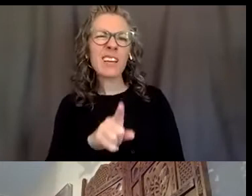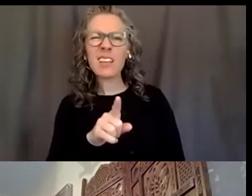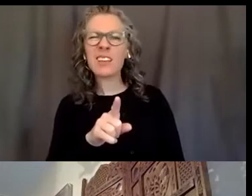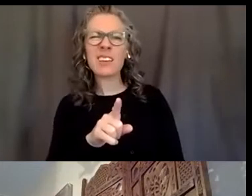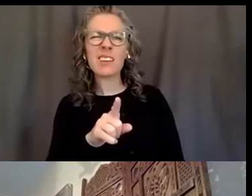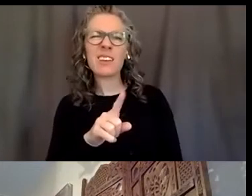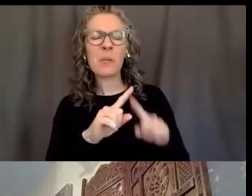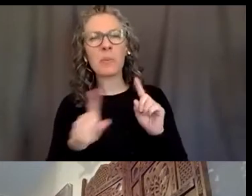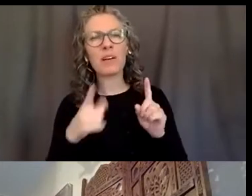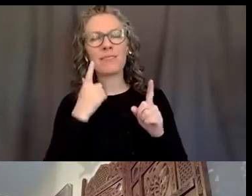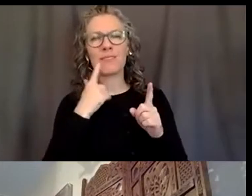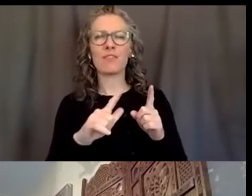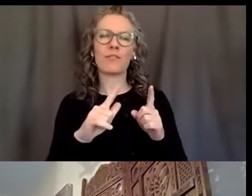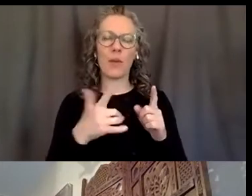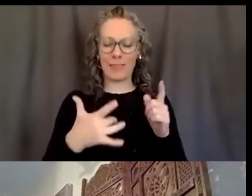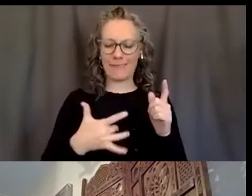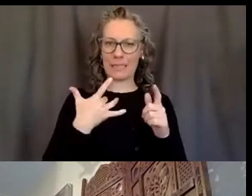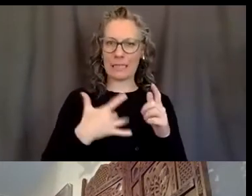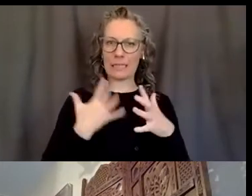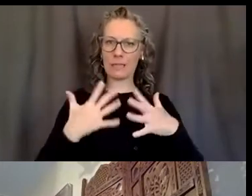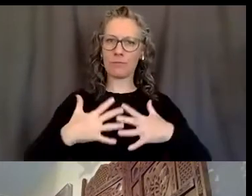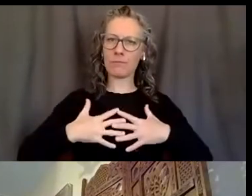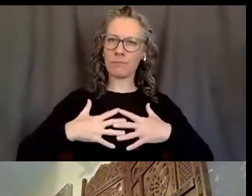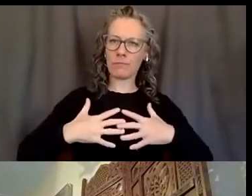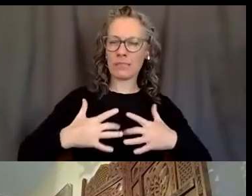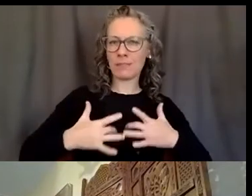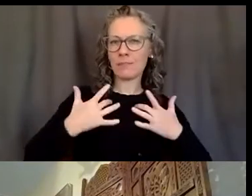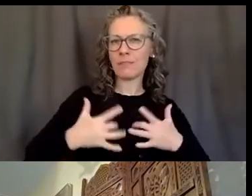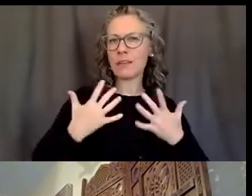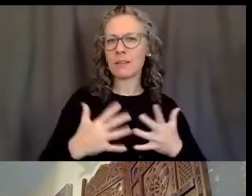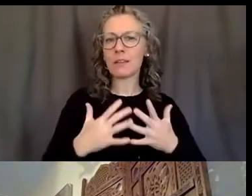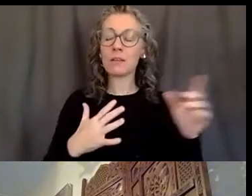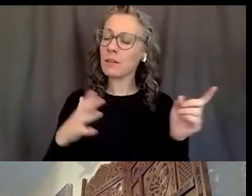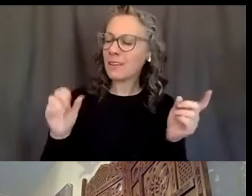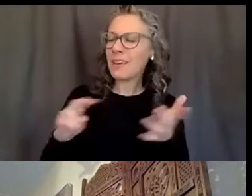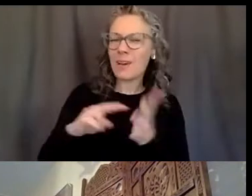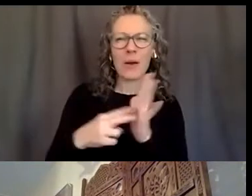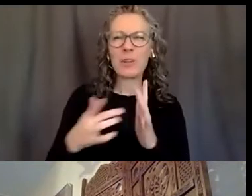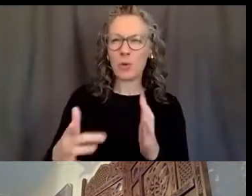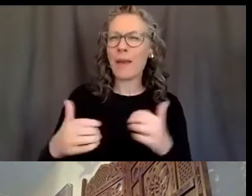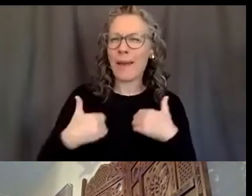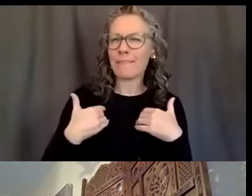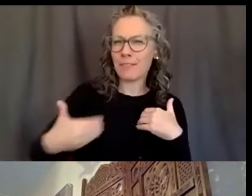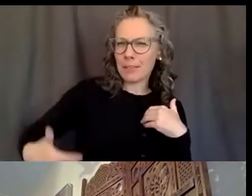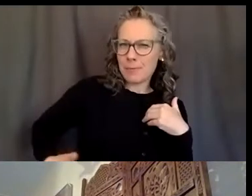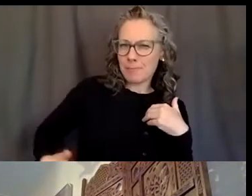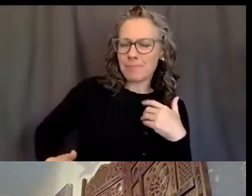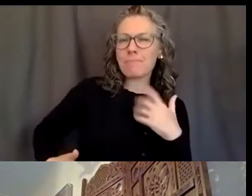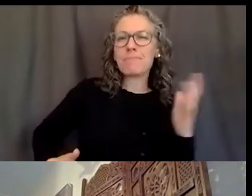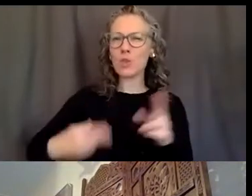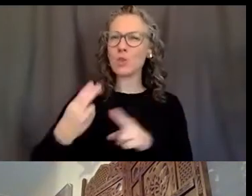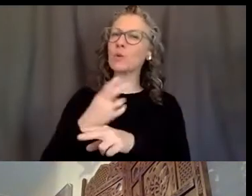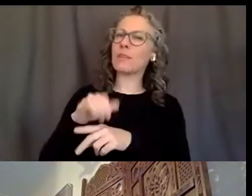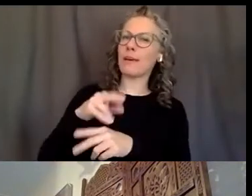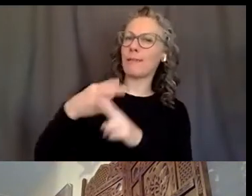Okay. as far as like the feeling of it, or like Well, you but have some kind of a feeling that you would use yeah. that name. There's some kind